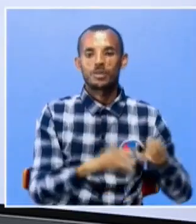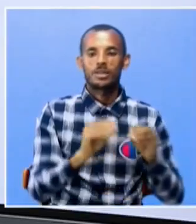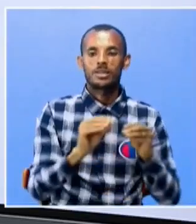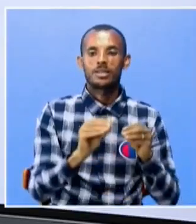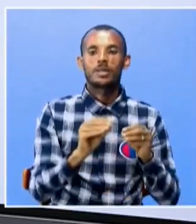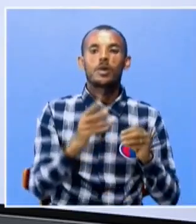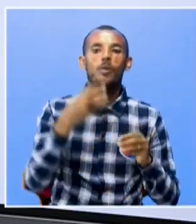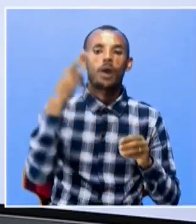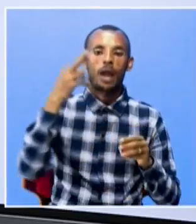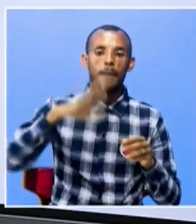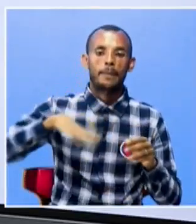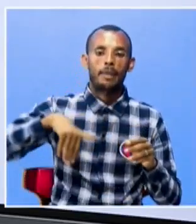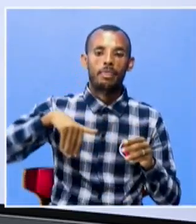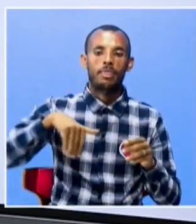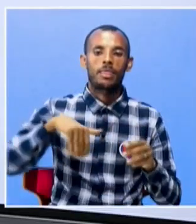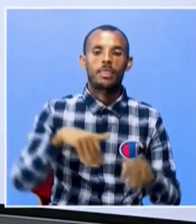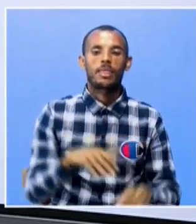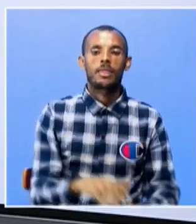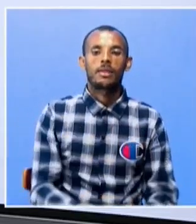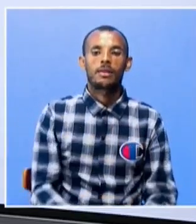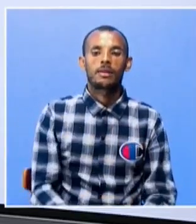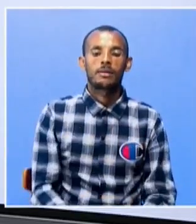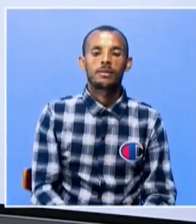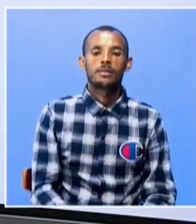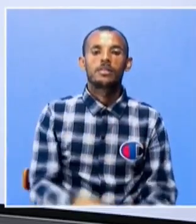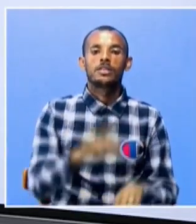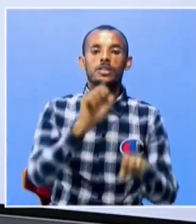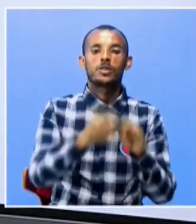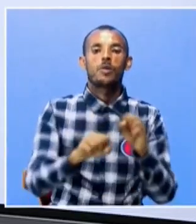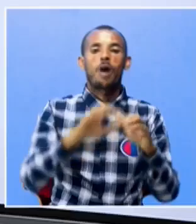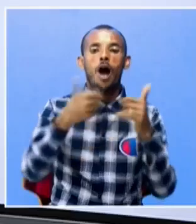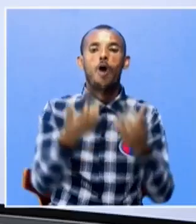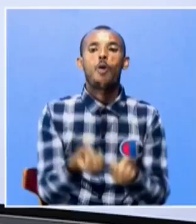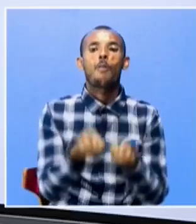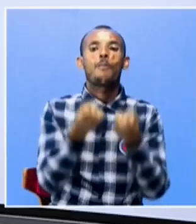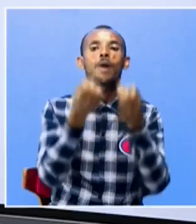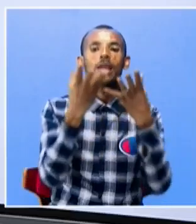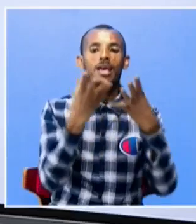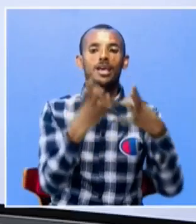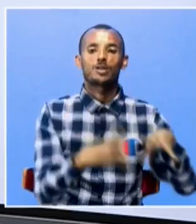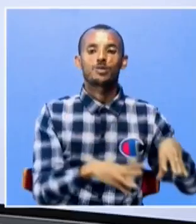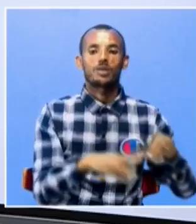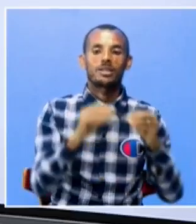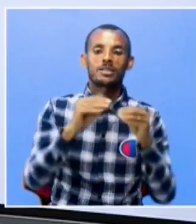students were absent. So how many students were absent?